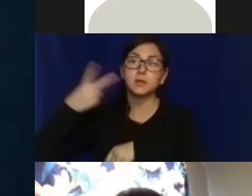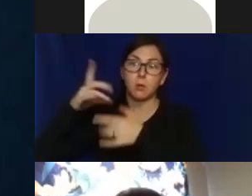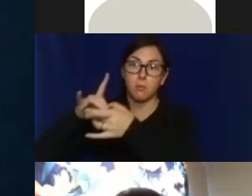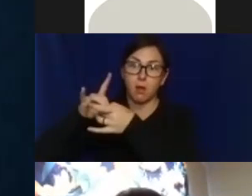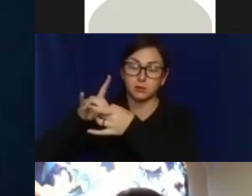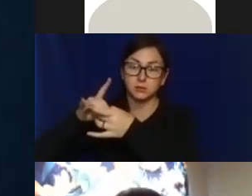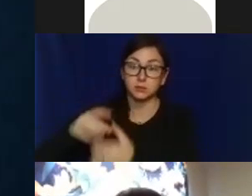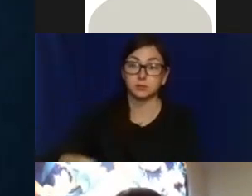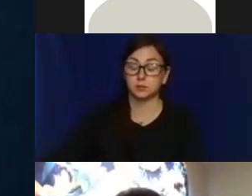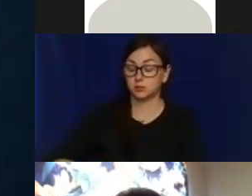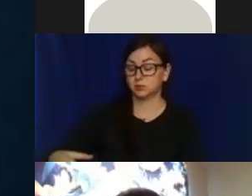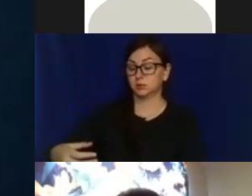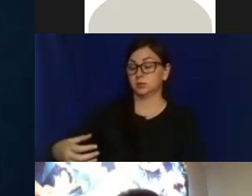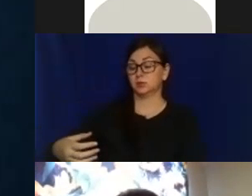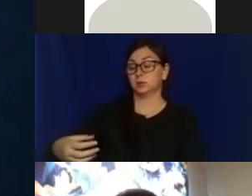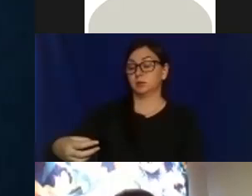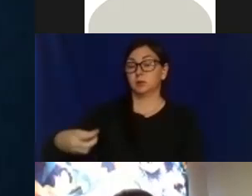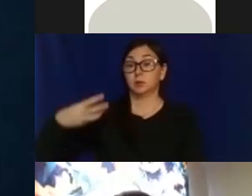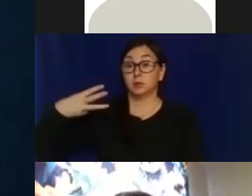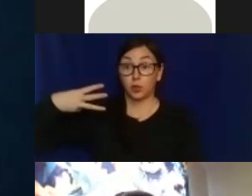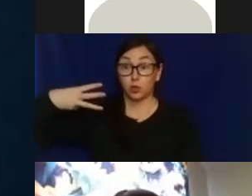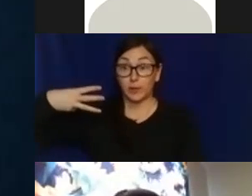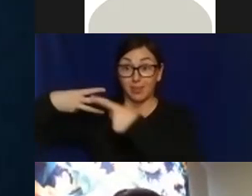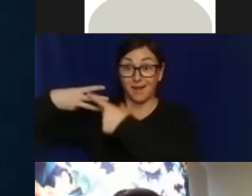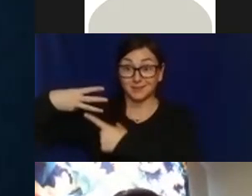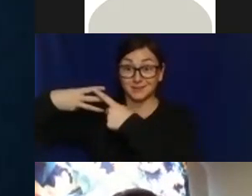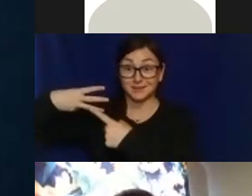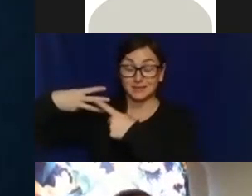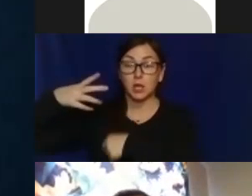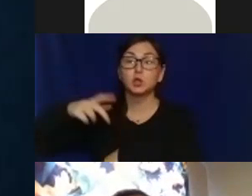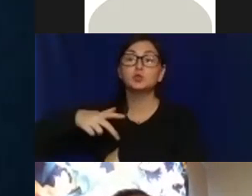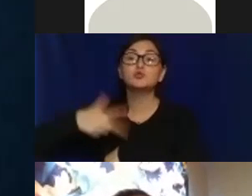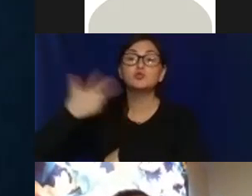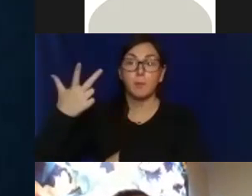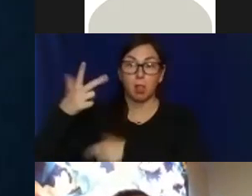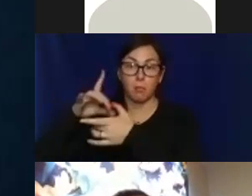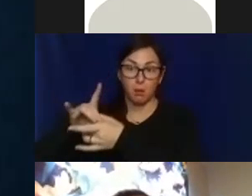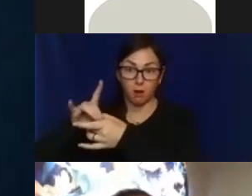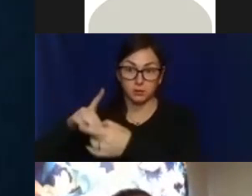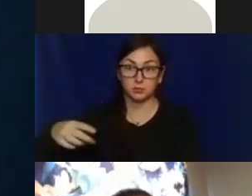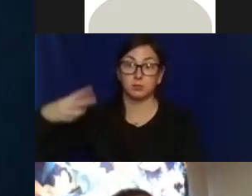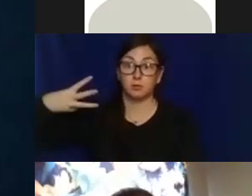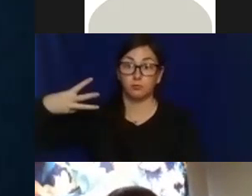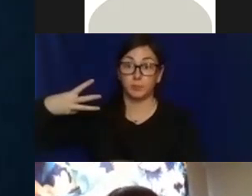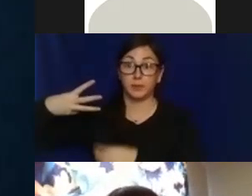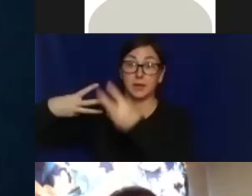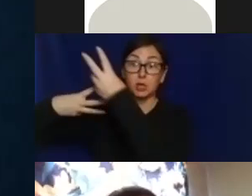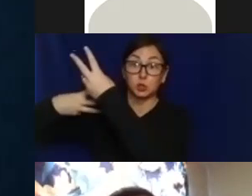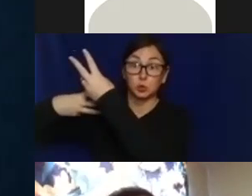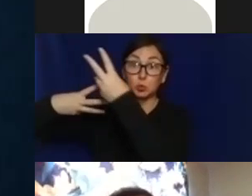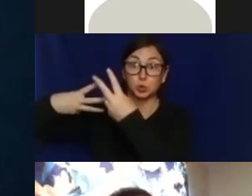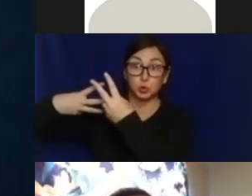represent a triple bond. Each line has 2 electrons, so there's a total of 6,